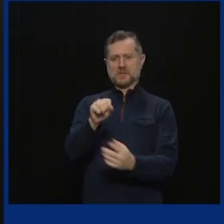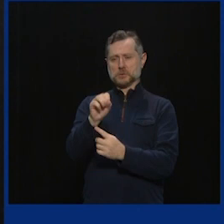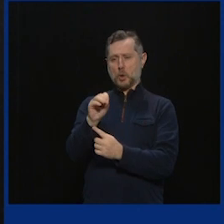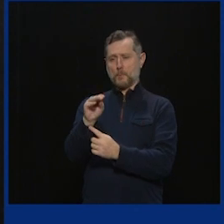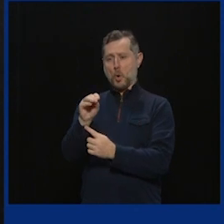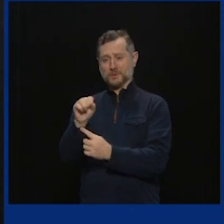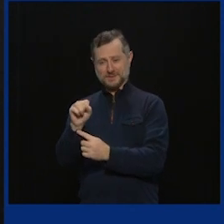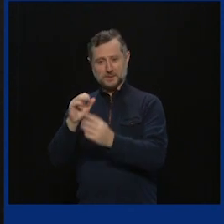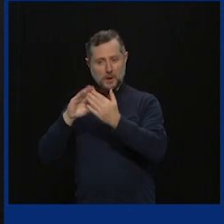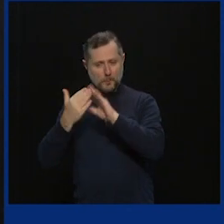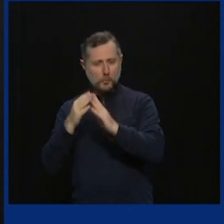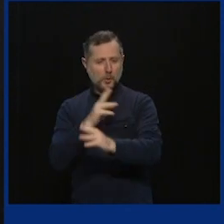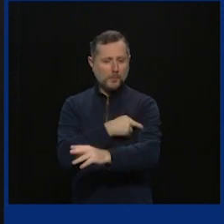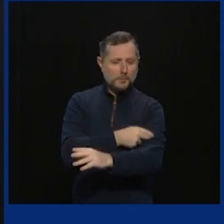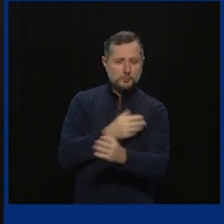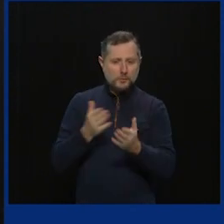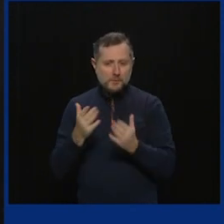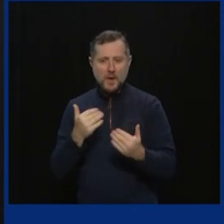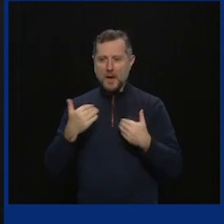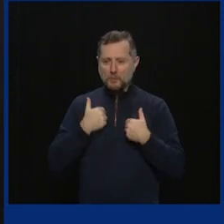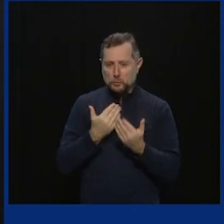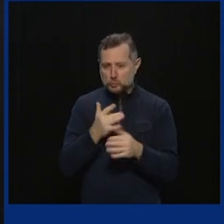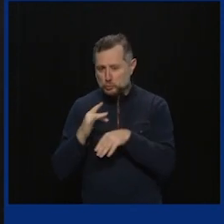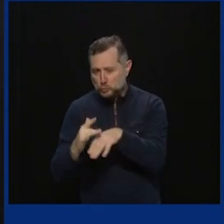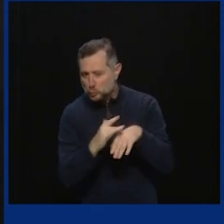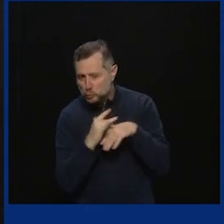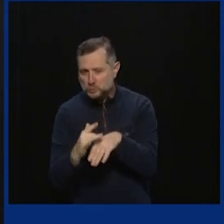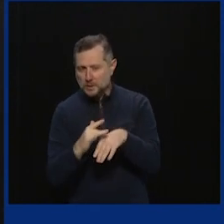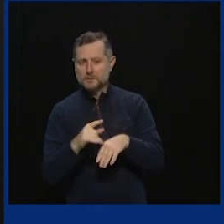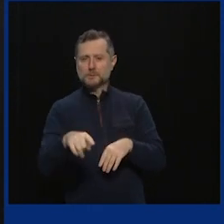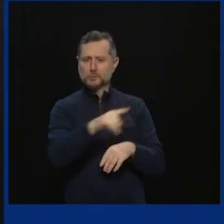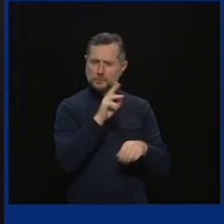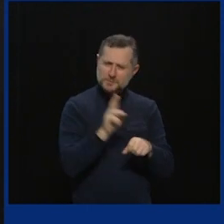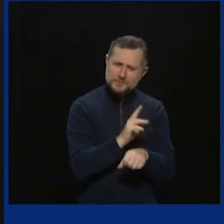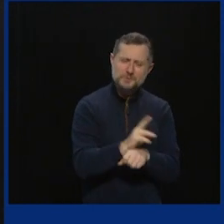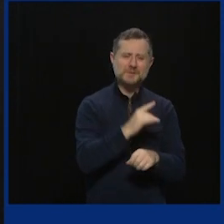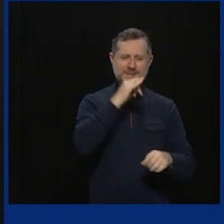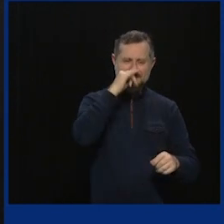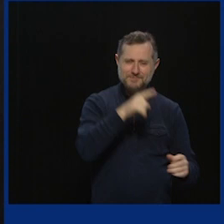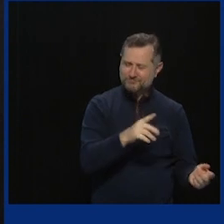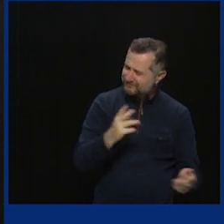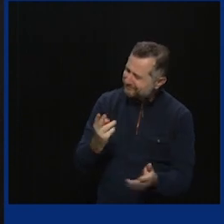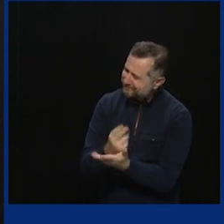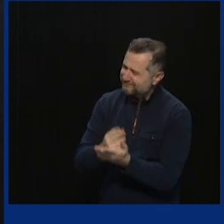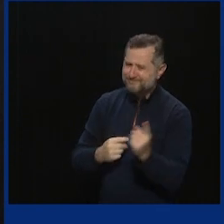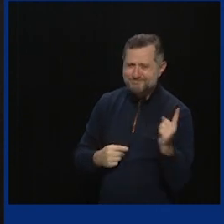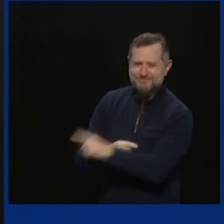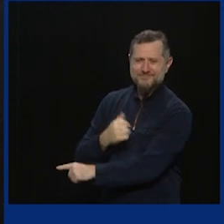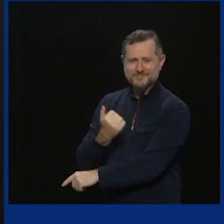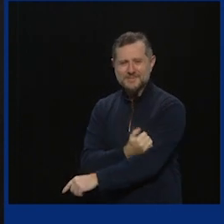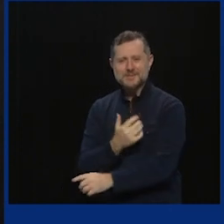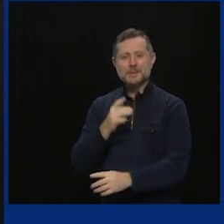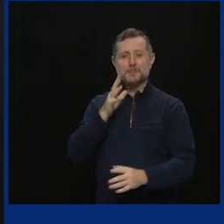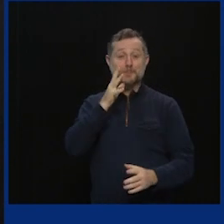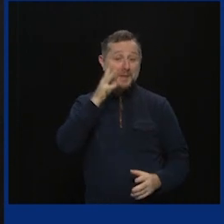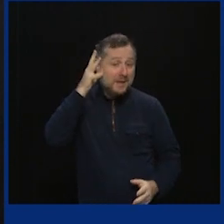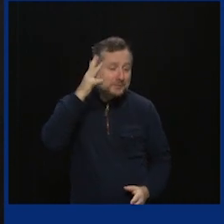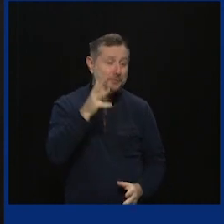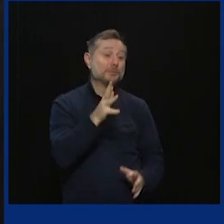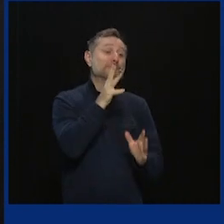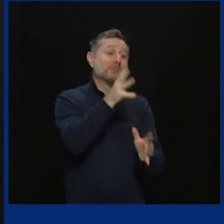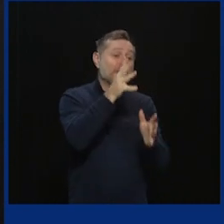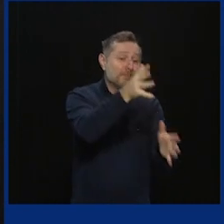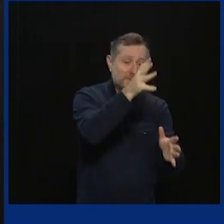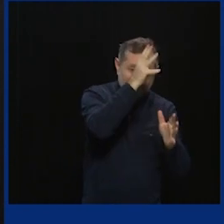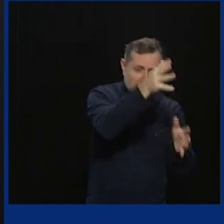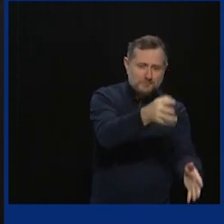sure we get the kids vaccinated now, all the parents out there and grandparents. Everybody's asking me when we're going to get rid of the mask, and I